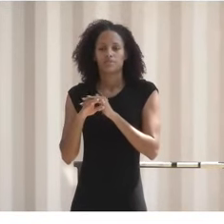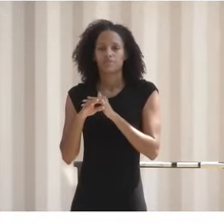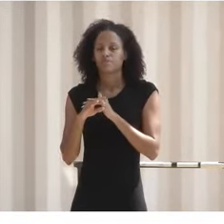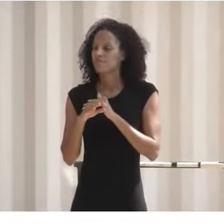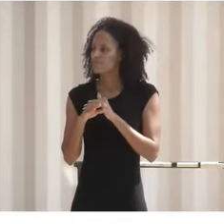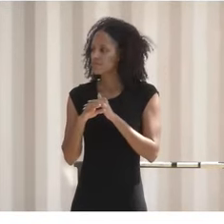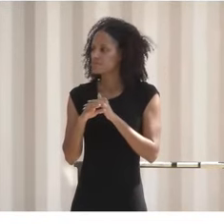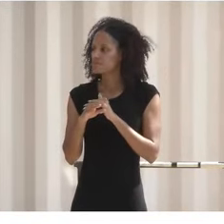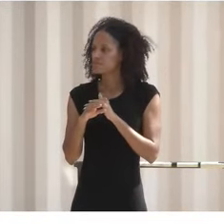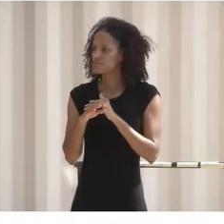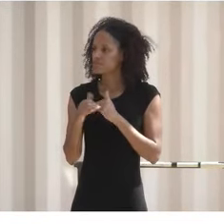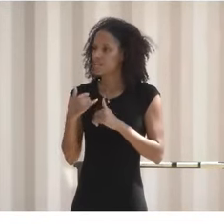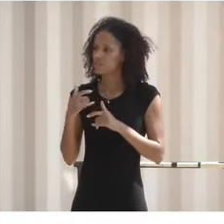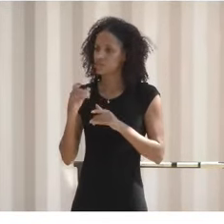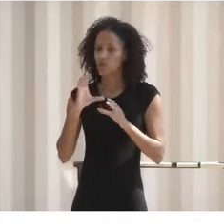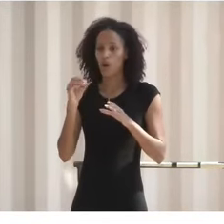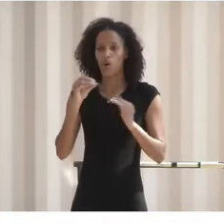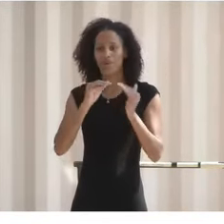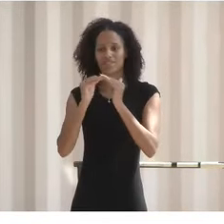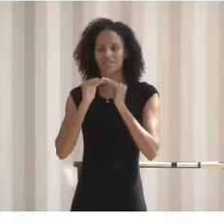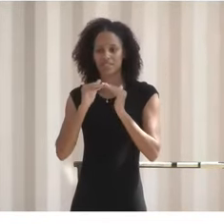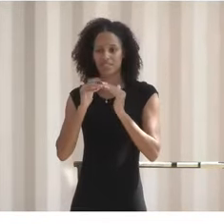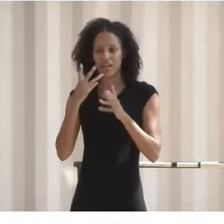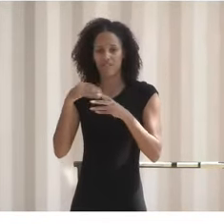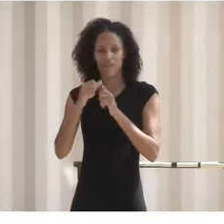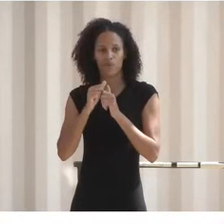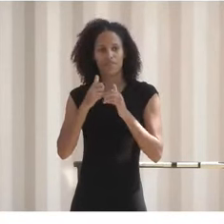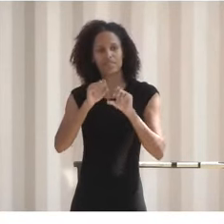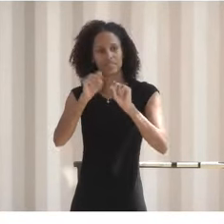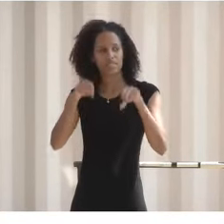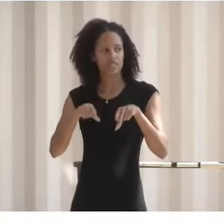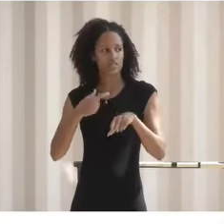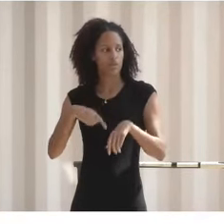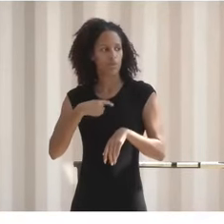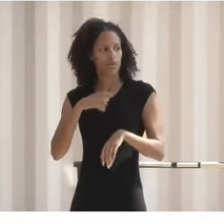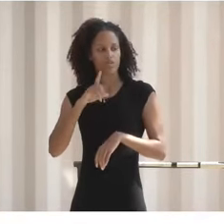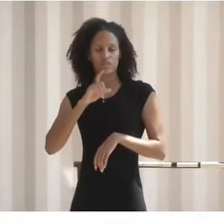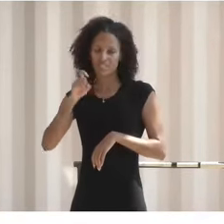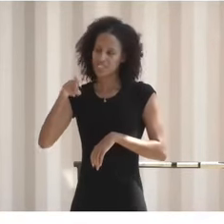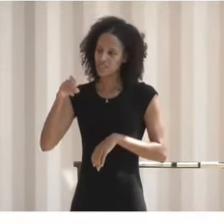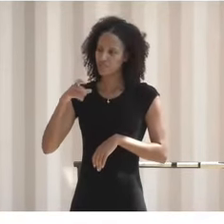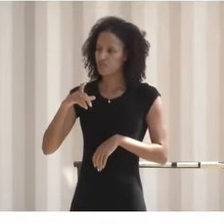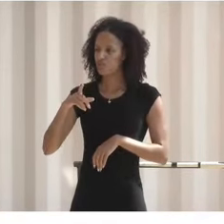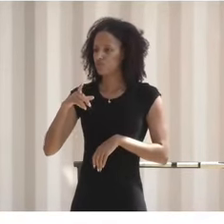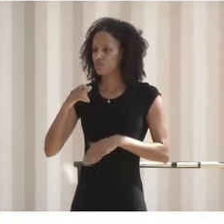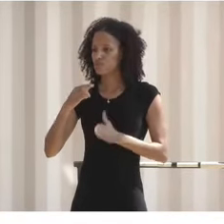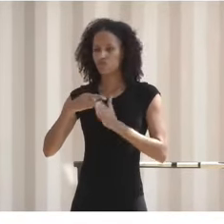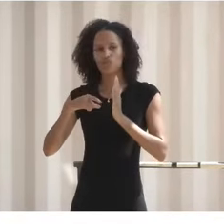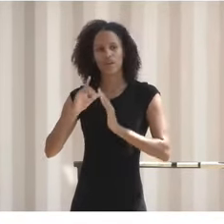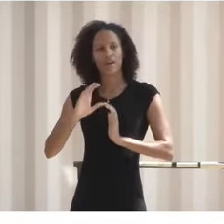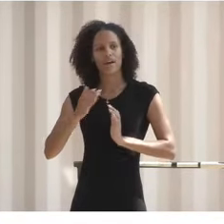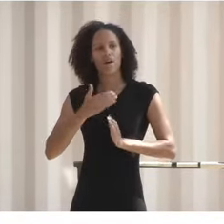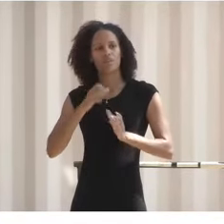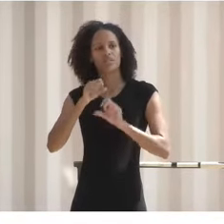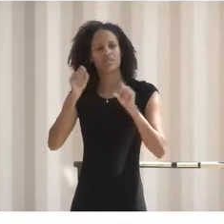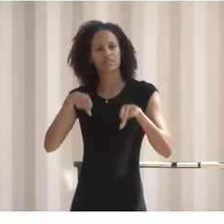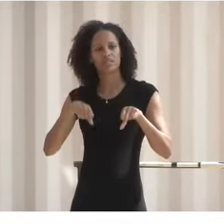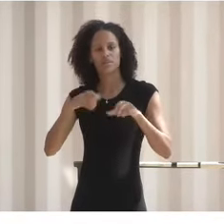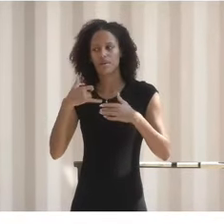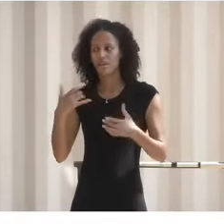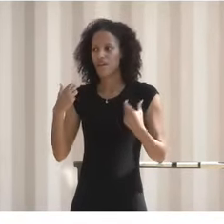for sustainability and coexistence of the Mara ecosystem, we really need to check our sexual reproductive